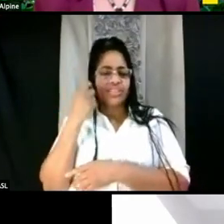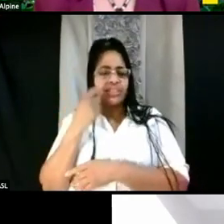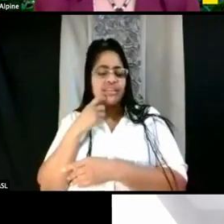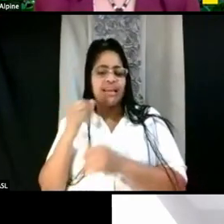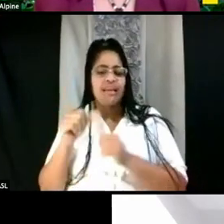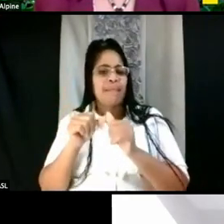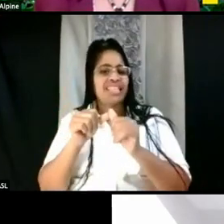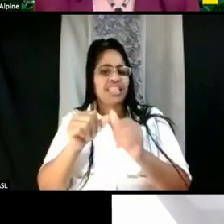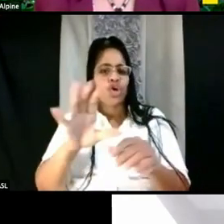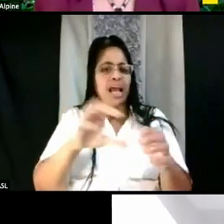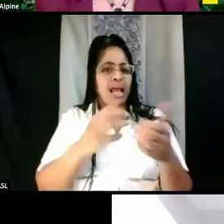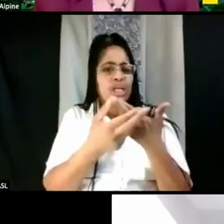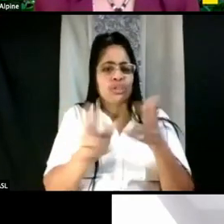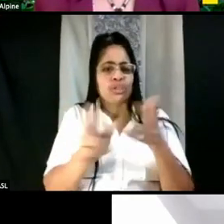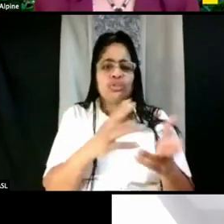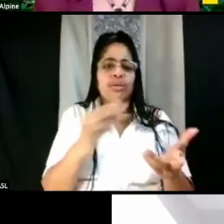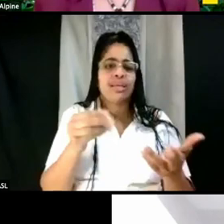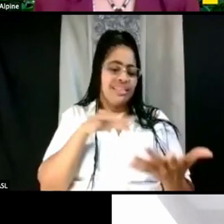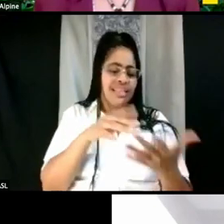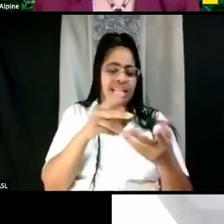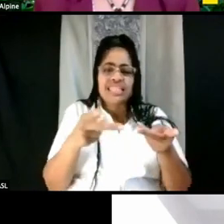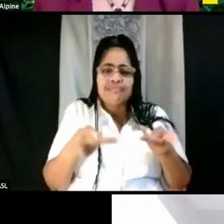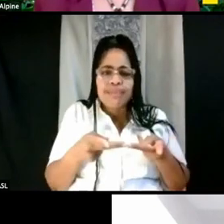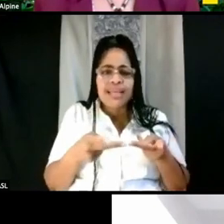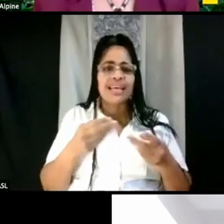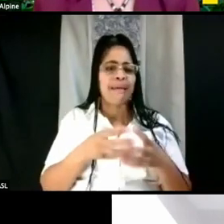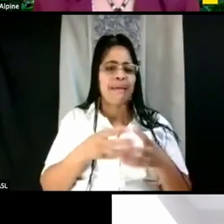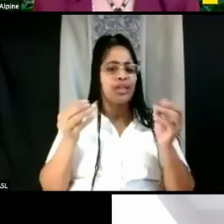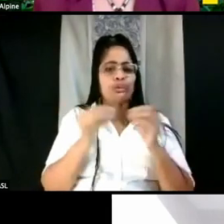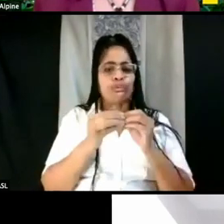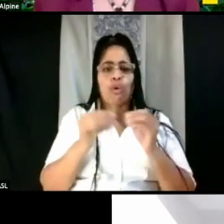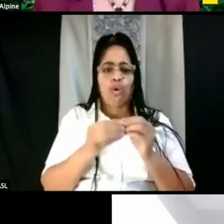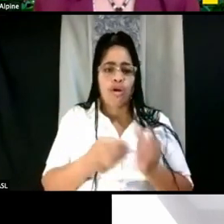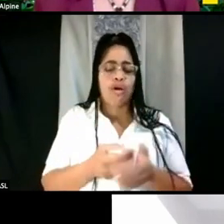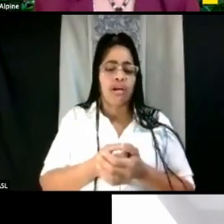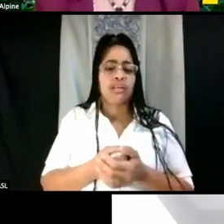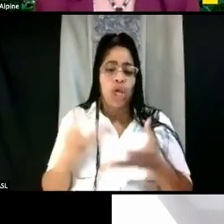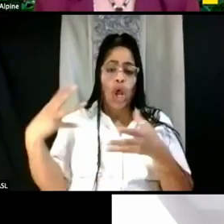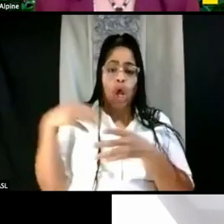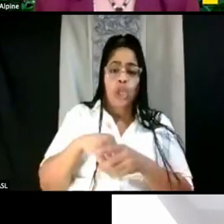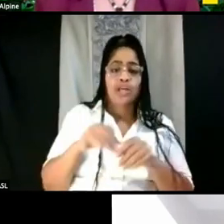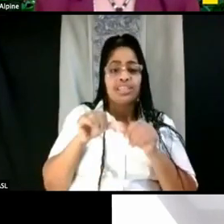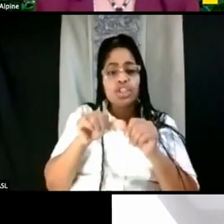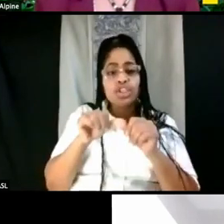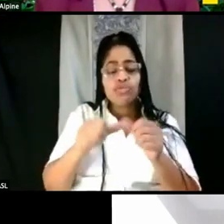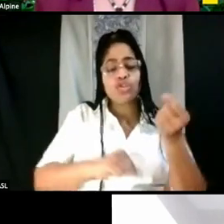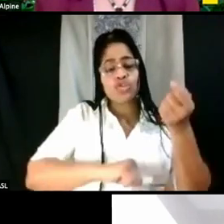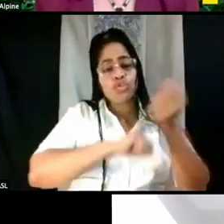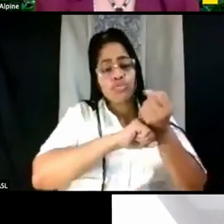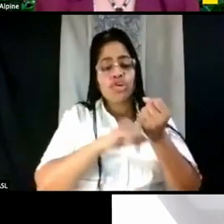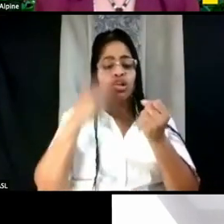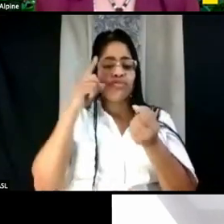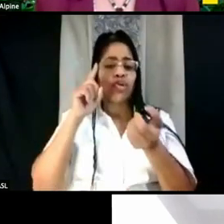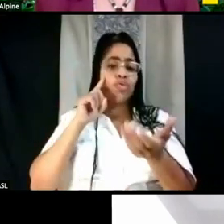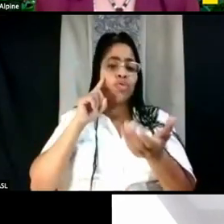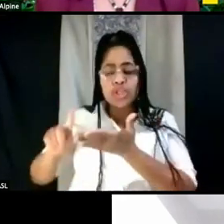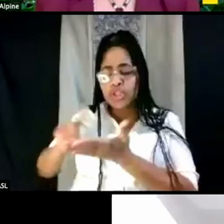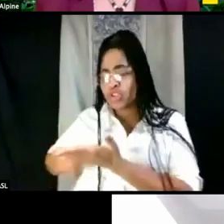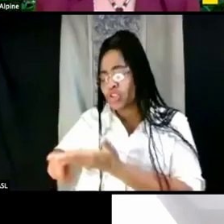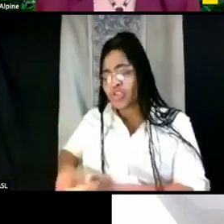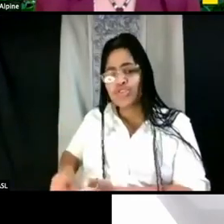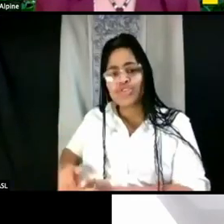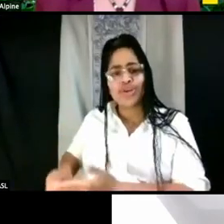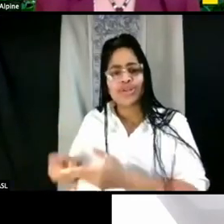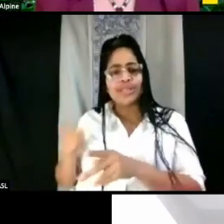classrooms and study spaces, and much, much more. It includes continuing the support for research that involves keeping